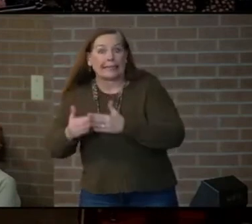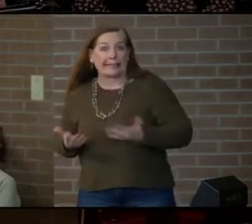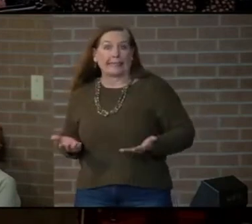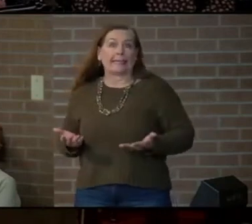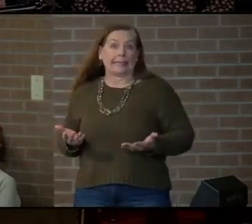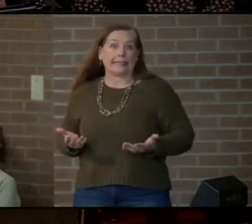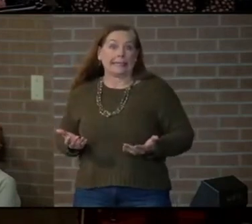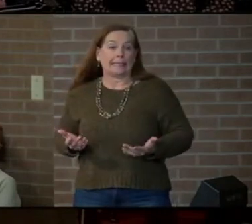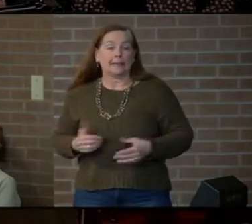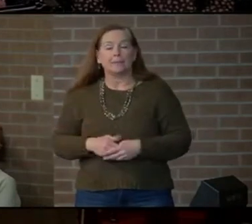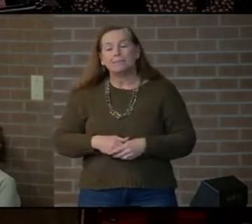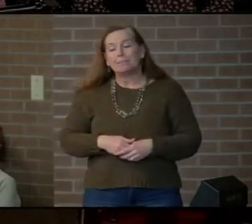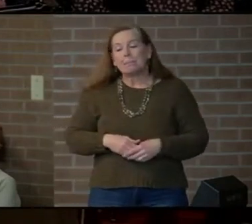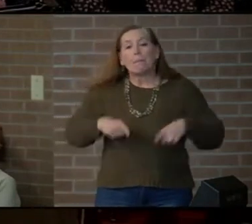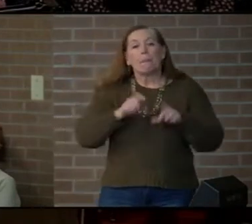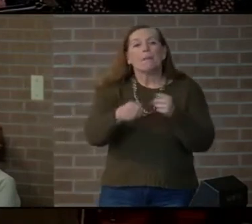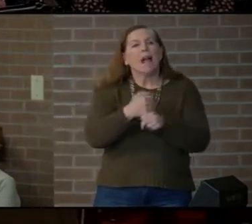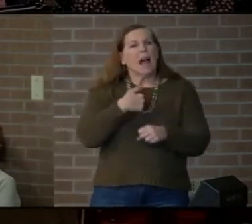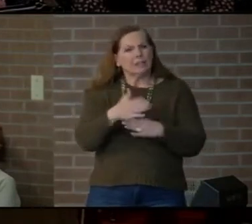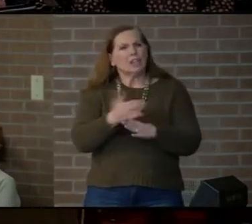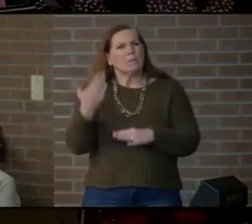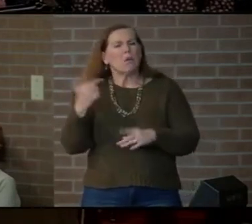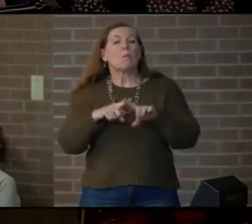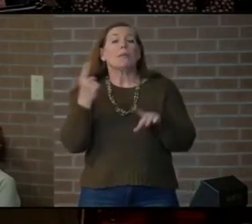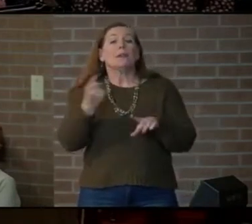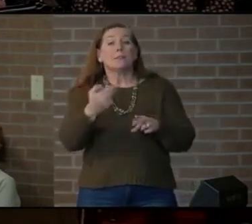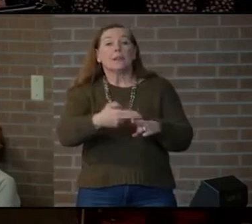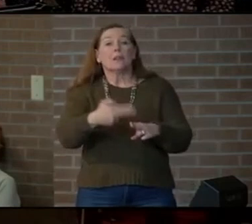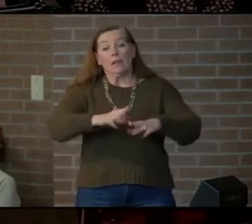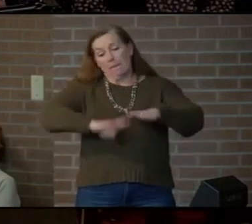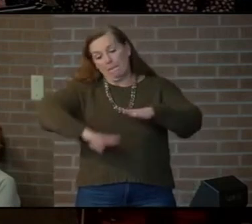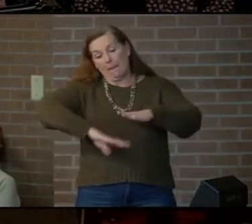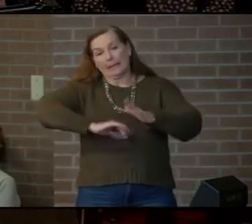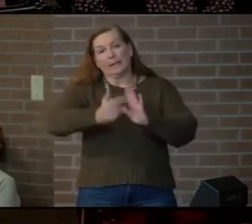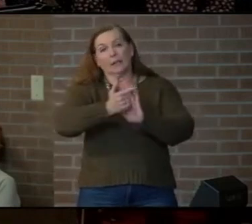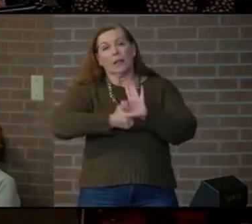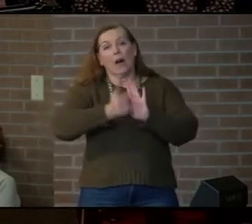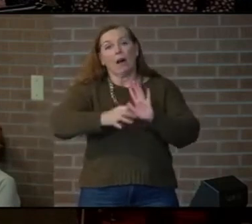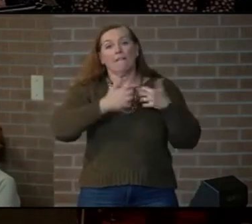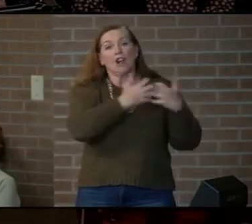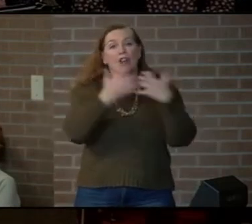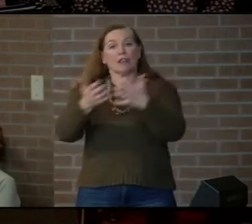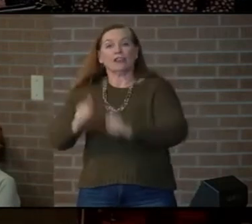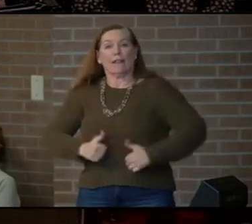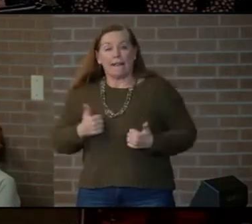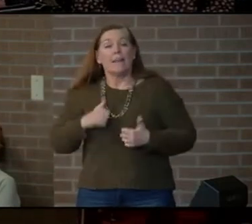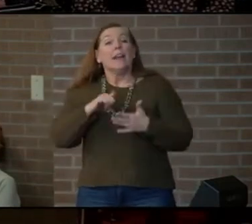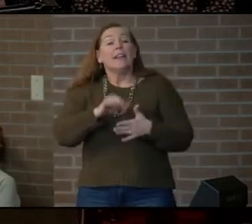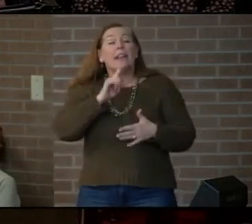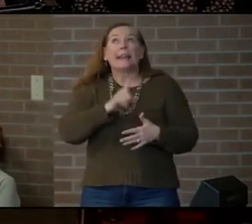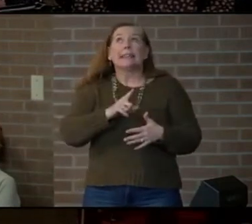Over the years, I've shared this before, but there is something that's called the basic law of congregational life. And that means